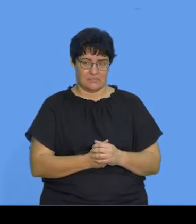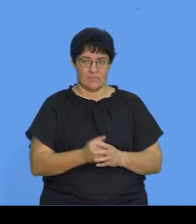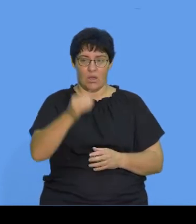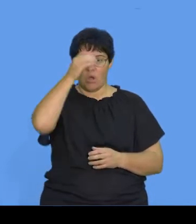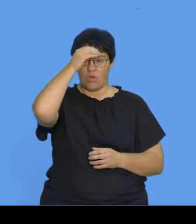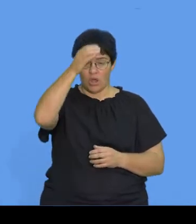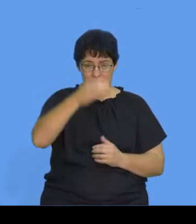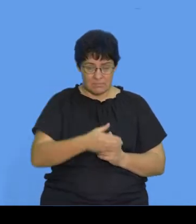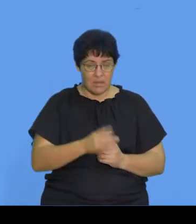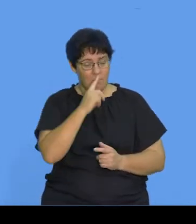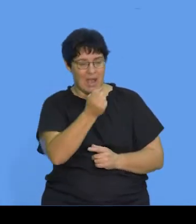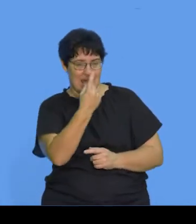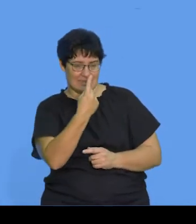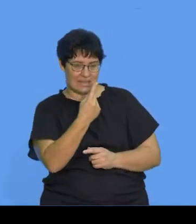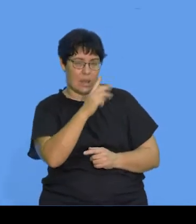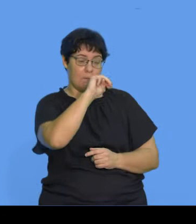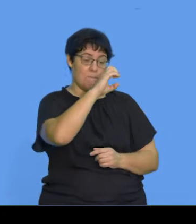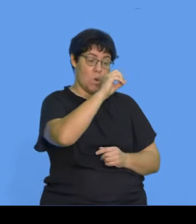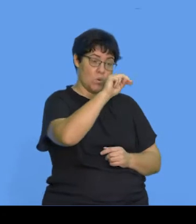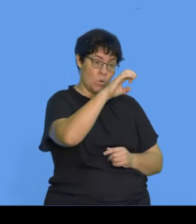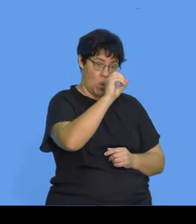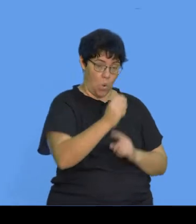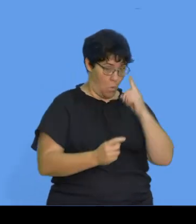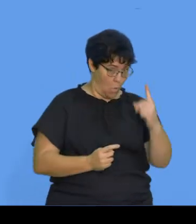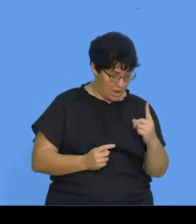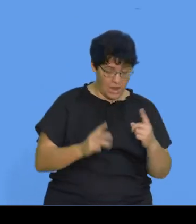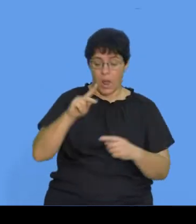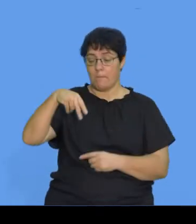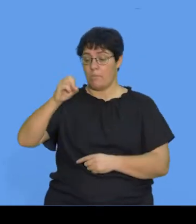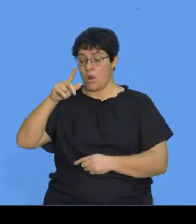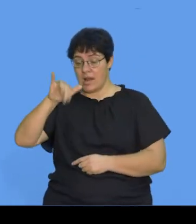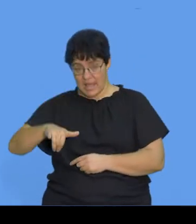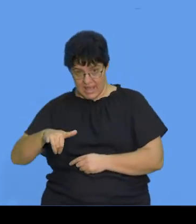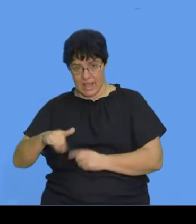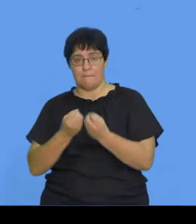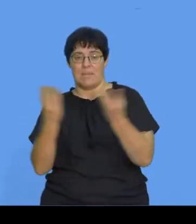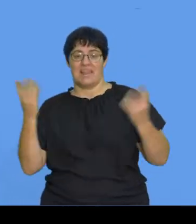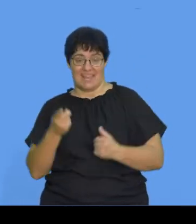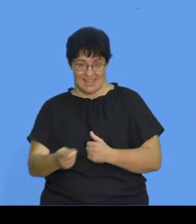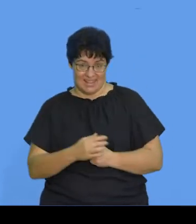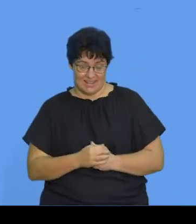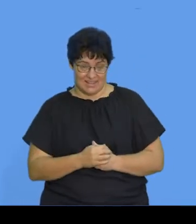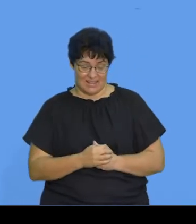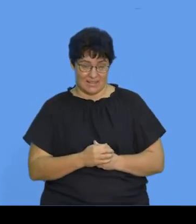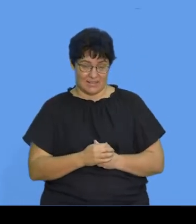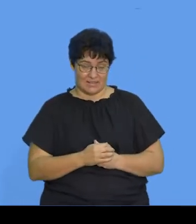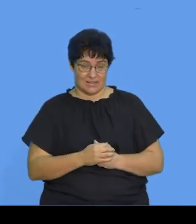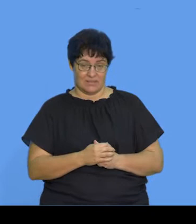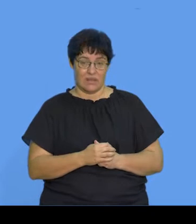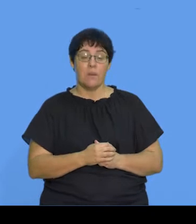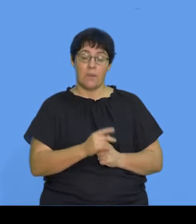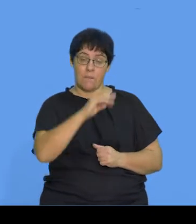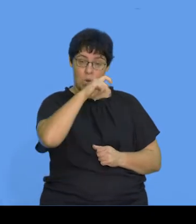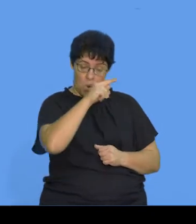understand the concept often, and I've put this concept often at the top of the slide for you to remember. Mono,